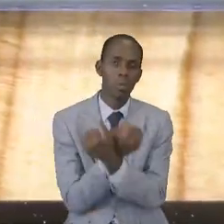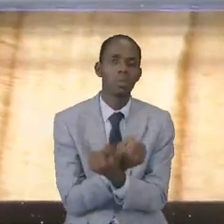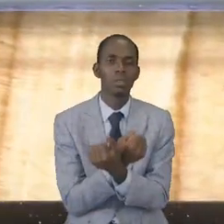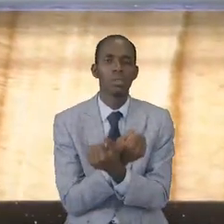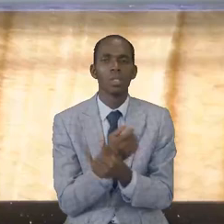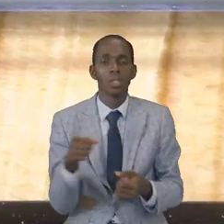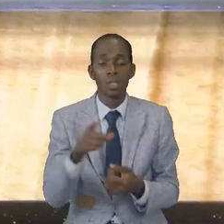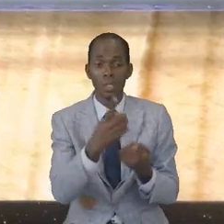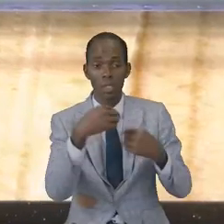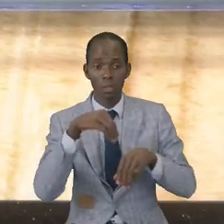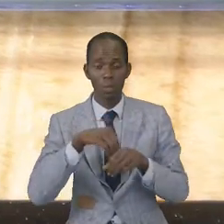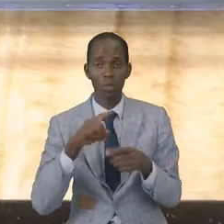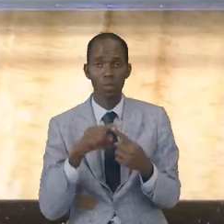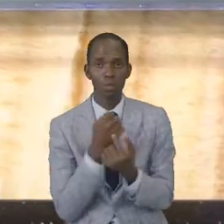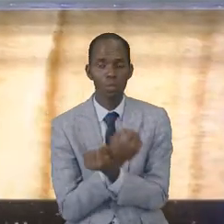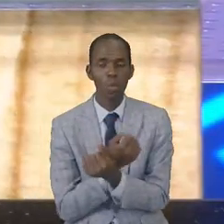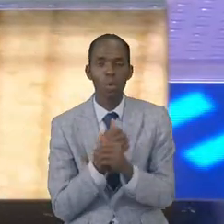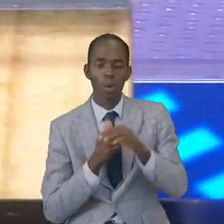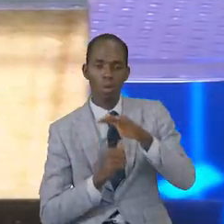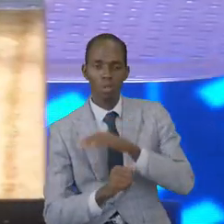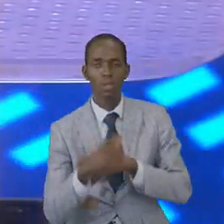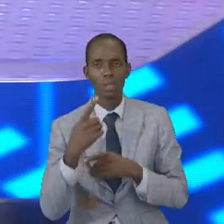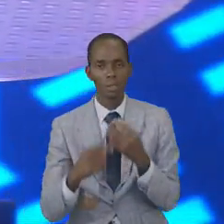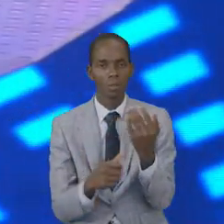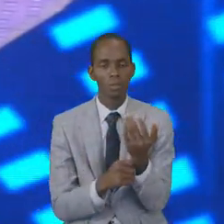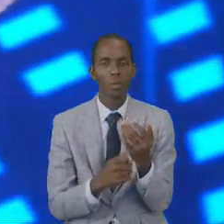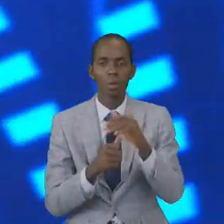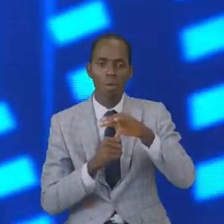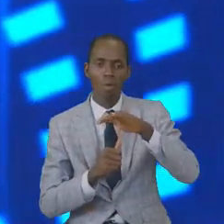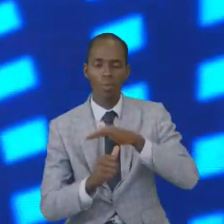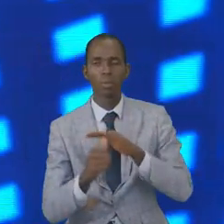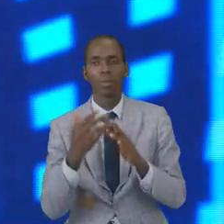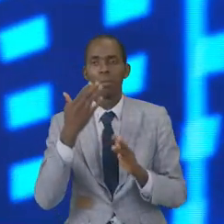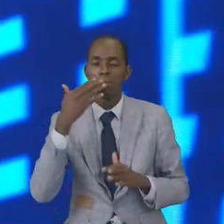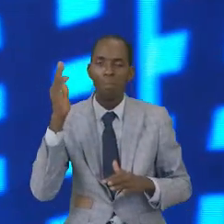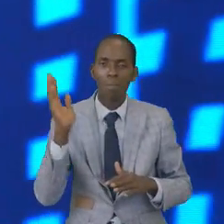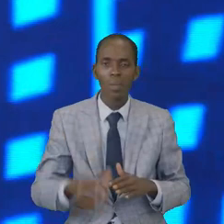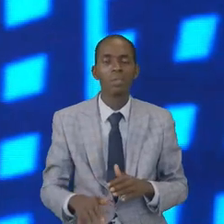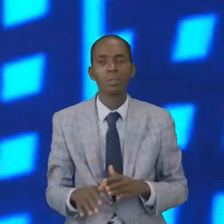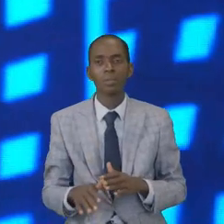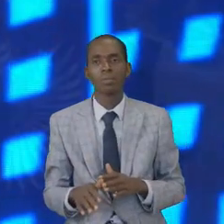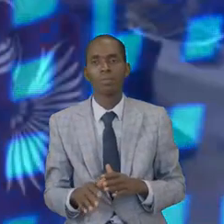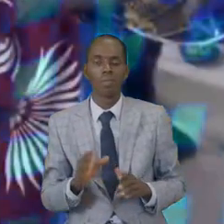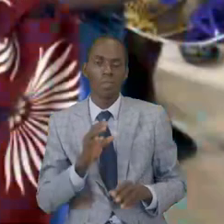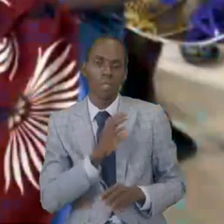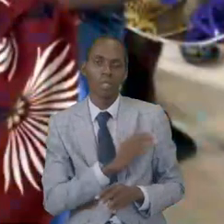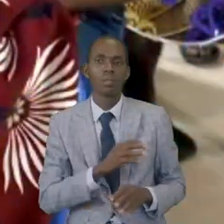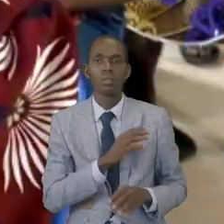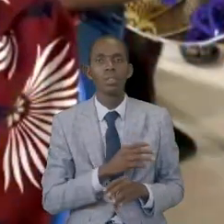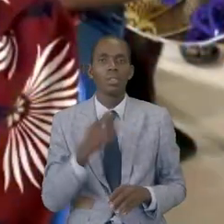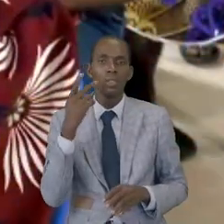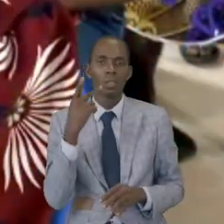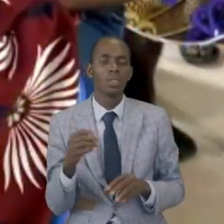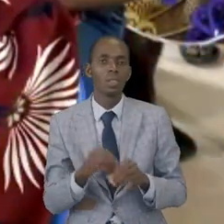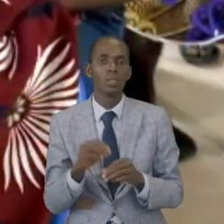They come into bondage under the flesh, under bad, evil character. Let's look